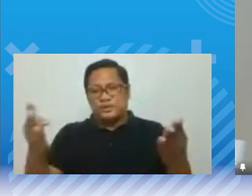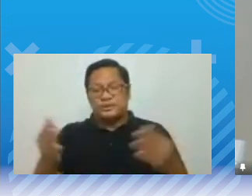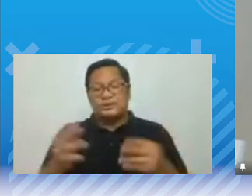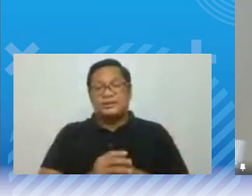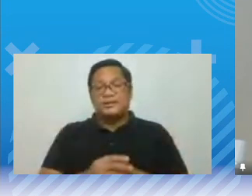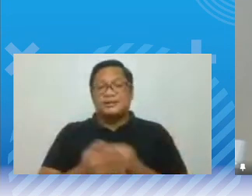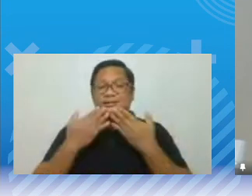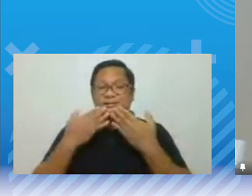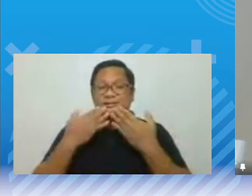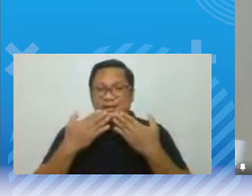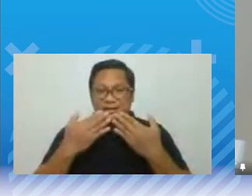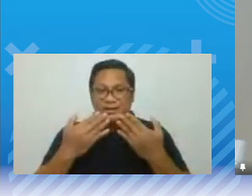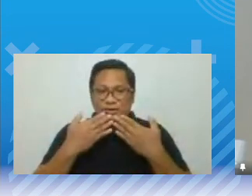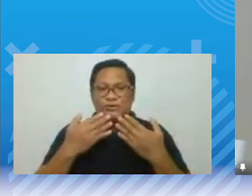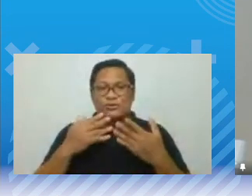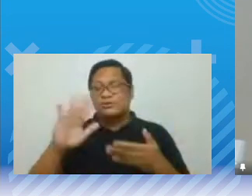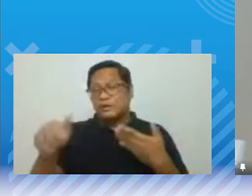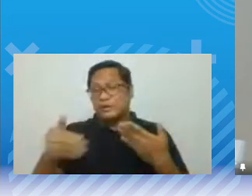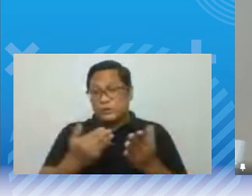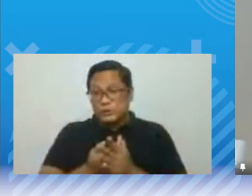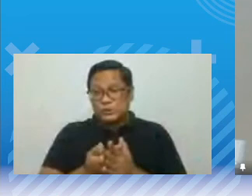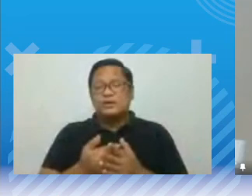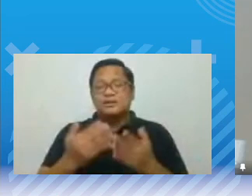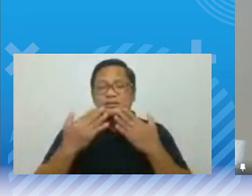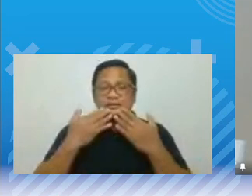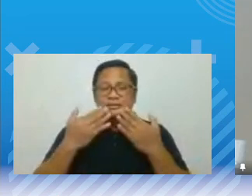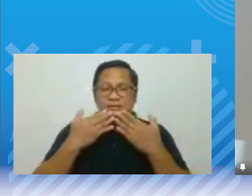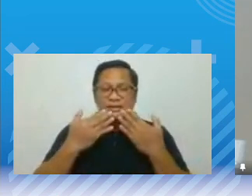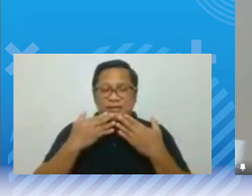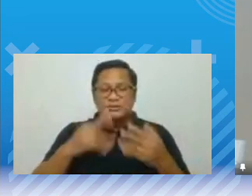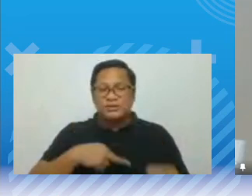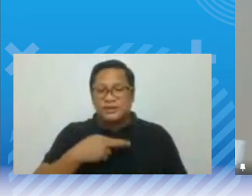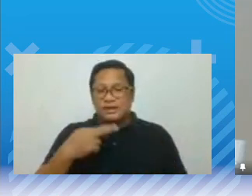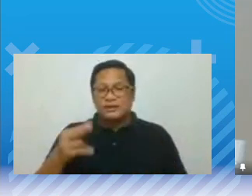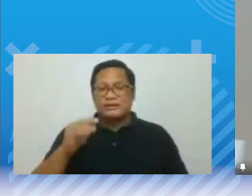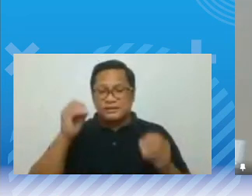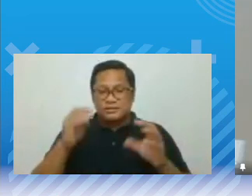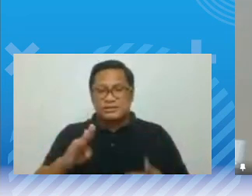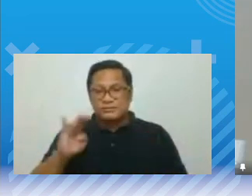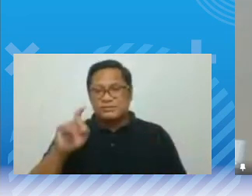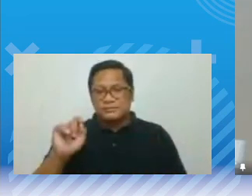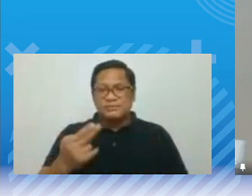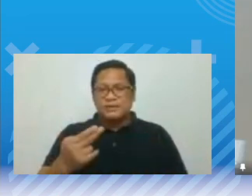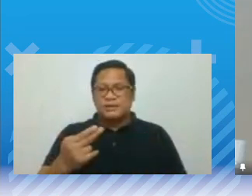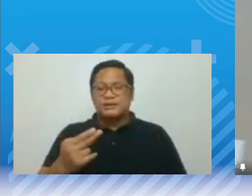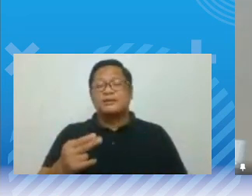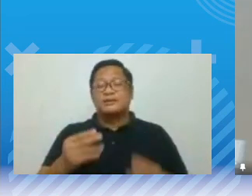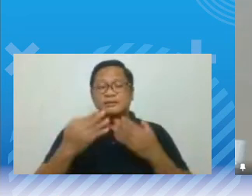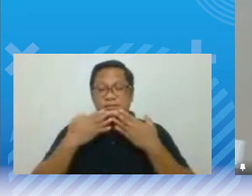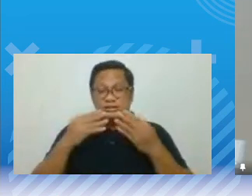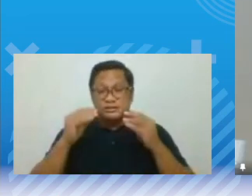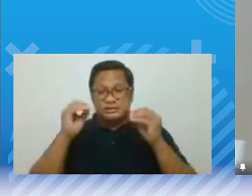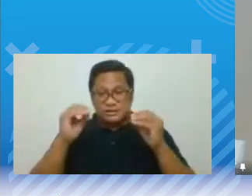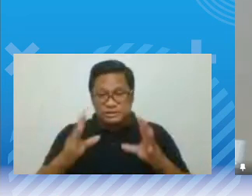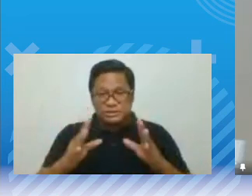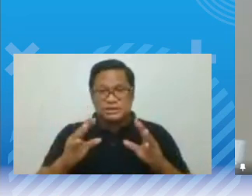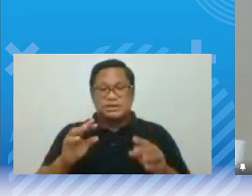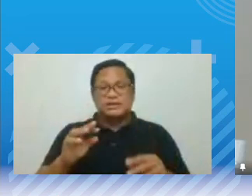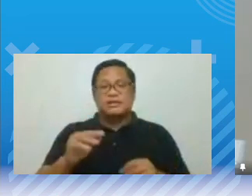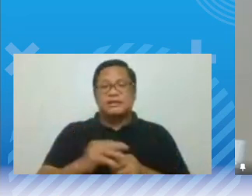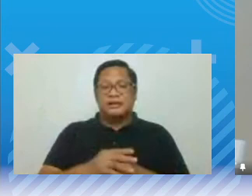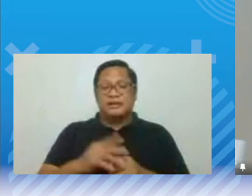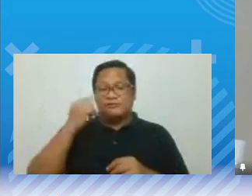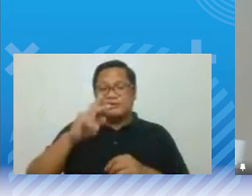Lori. Thank you, Sir Allen. Thank you to our reactors, Teacher Bevs, Teacher Cheryl, and to the